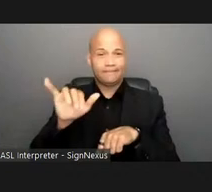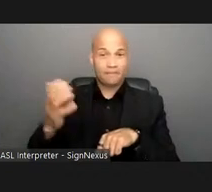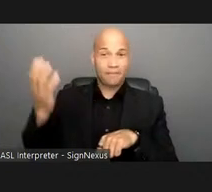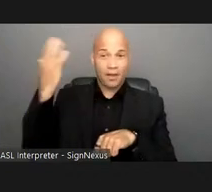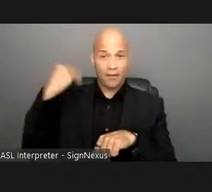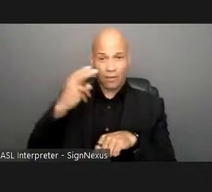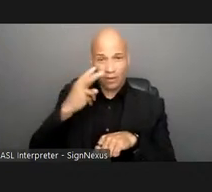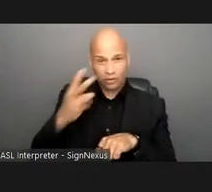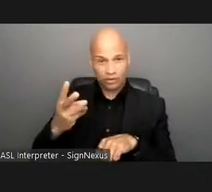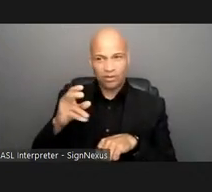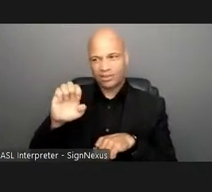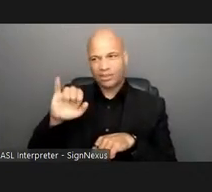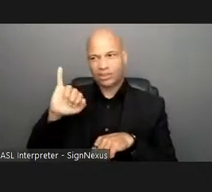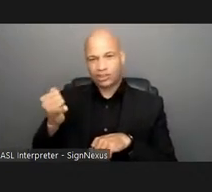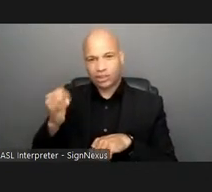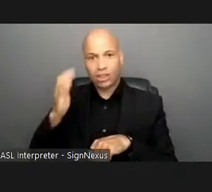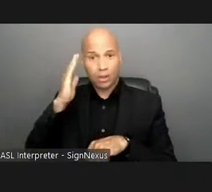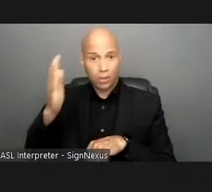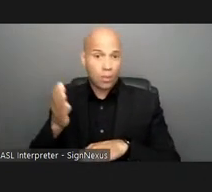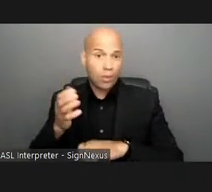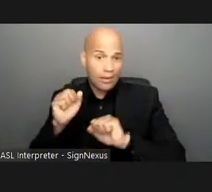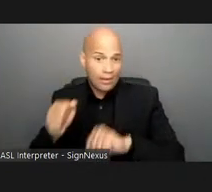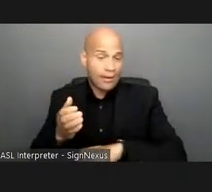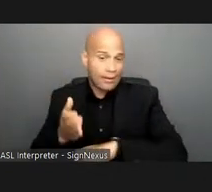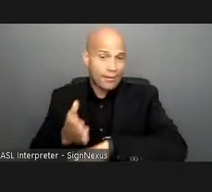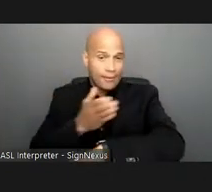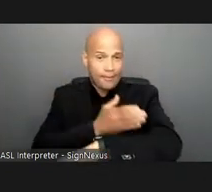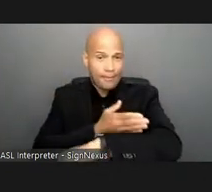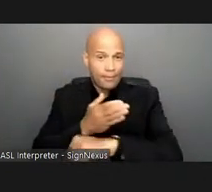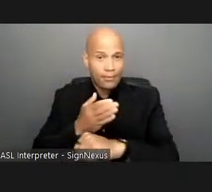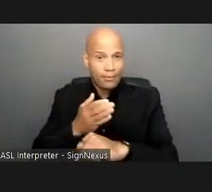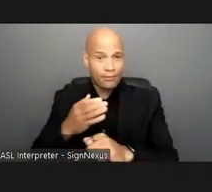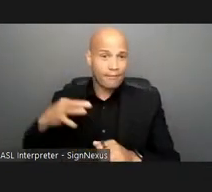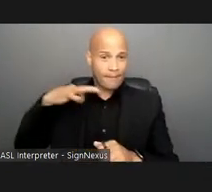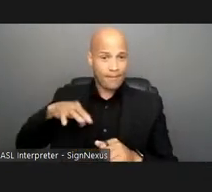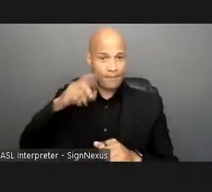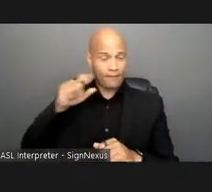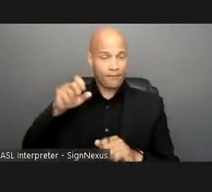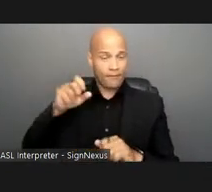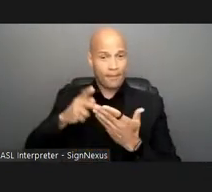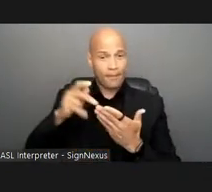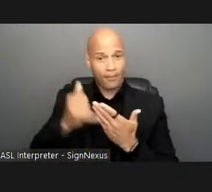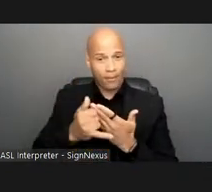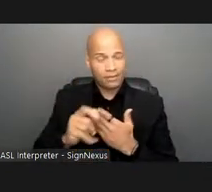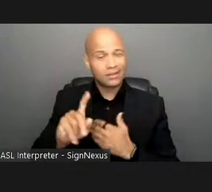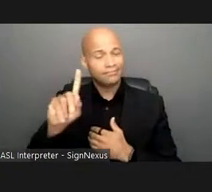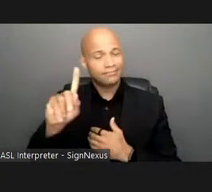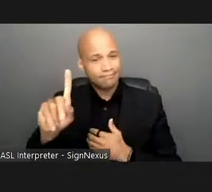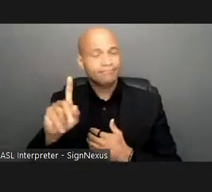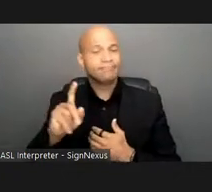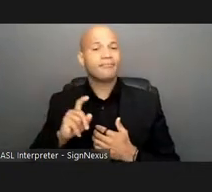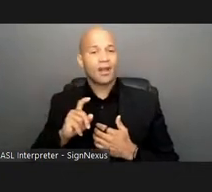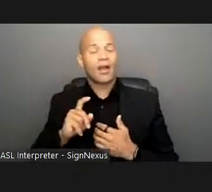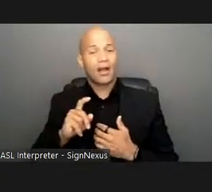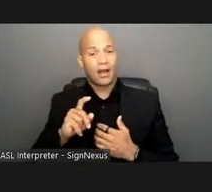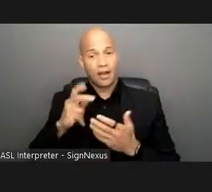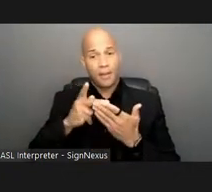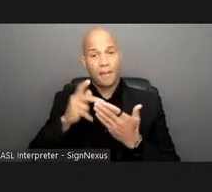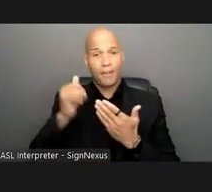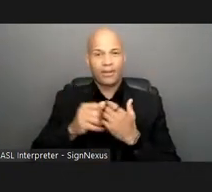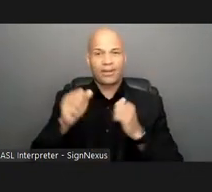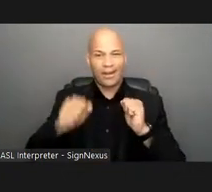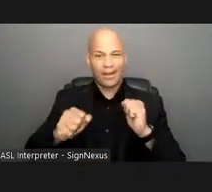certain EJ communities will benefit directly from this project however the project would have the potential for